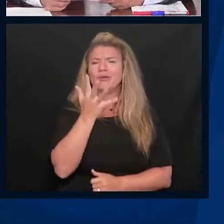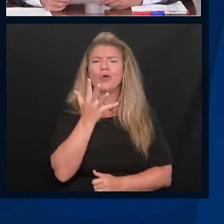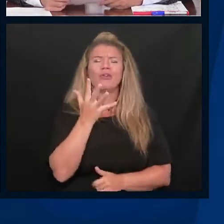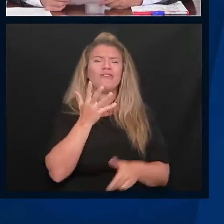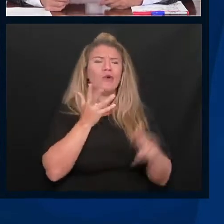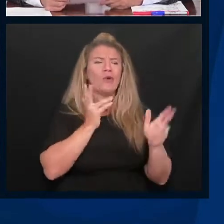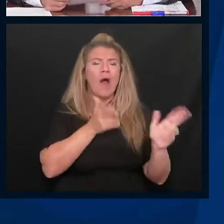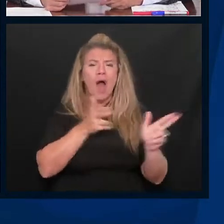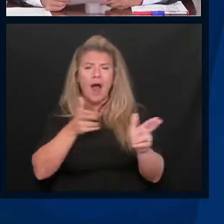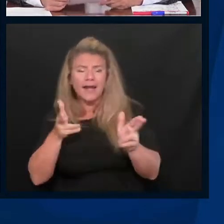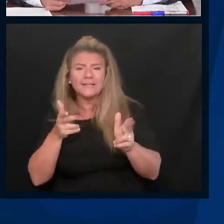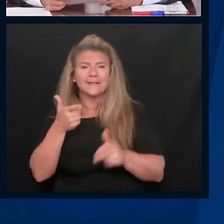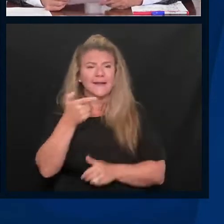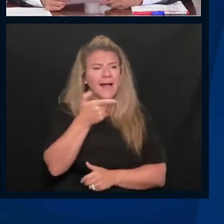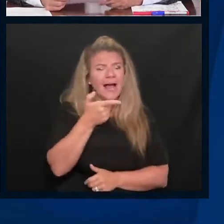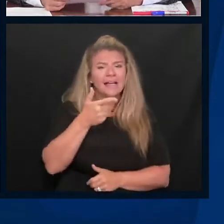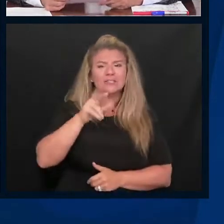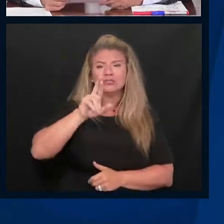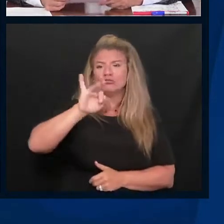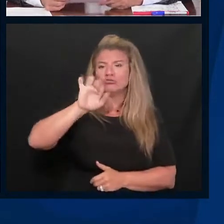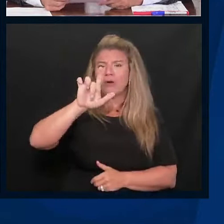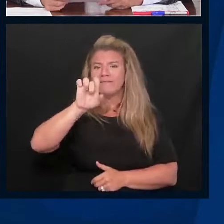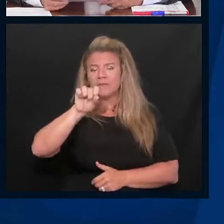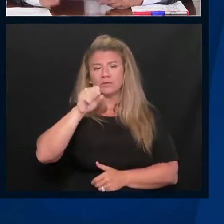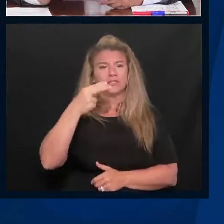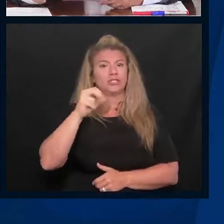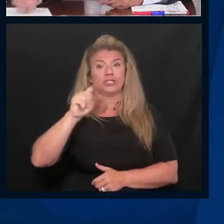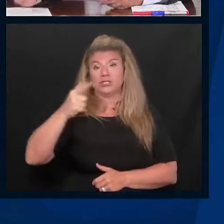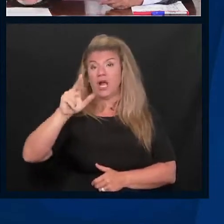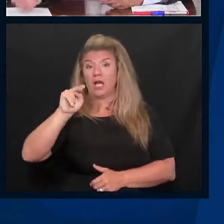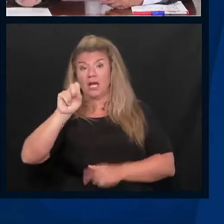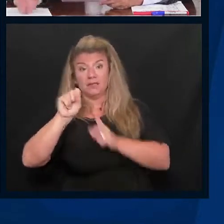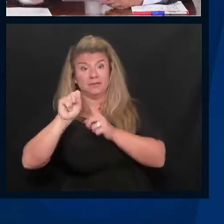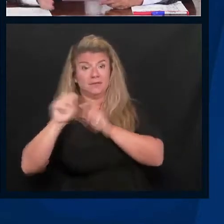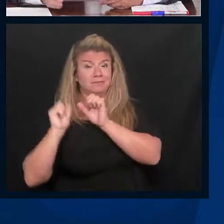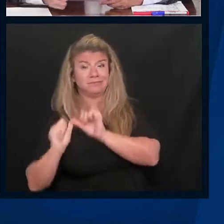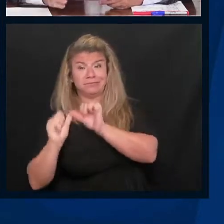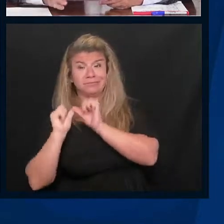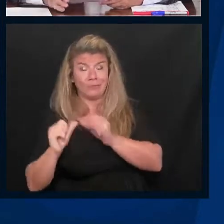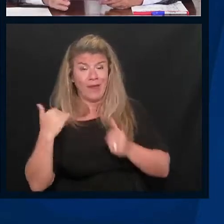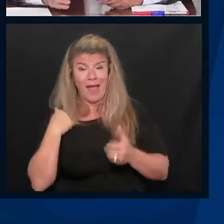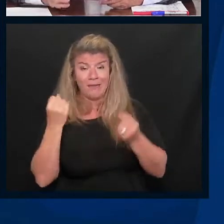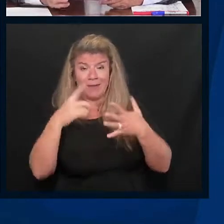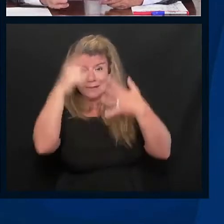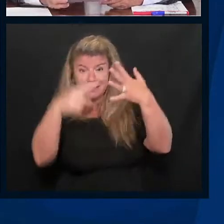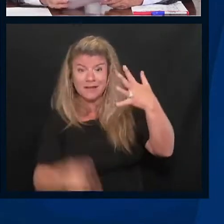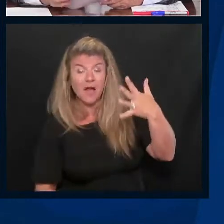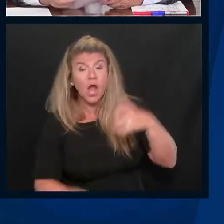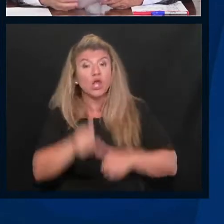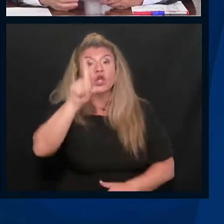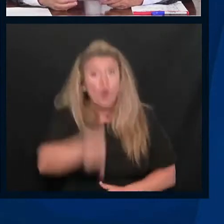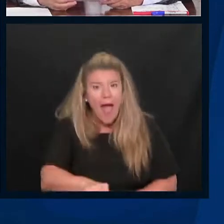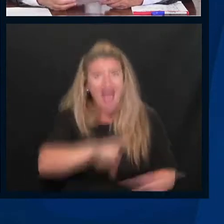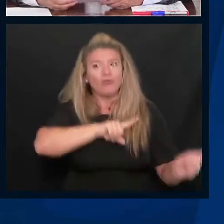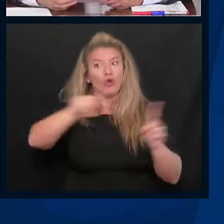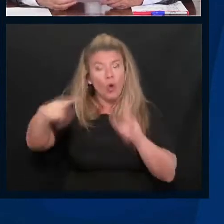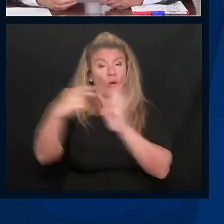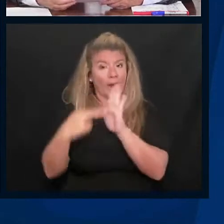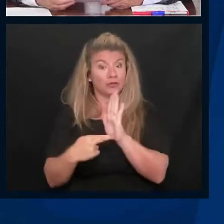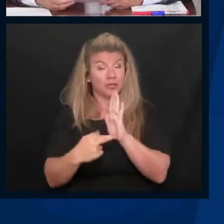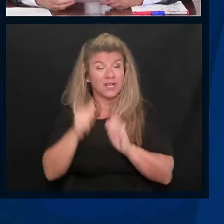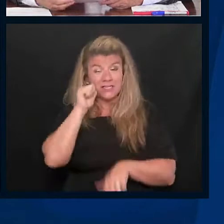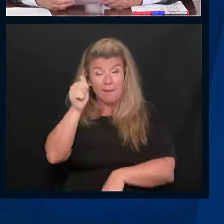hunting rifles and hunting shotguns, and on and on. You have got to get registered, and tomorrow night